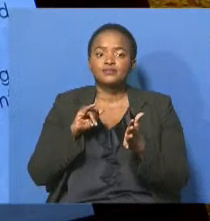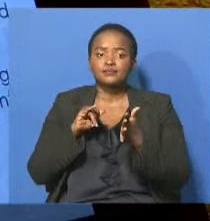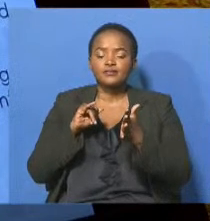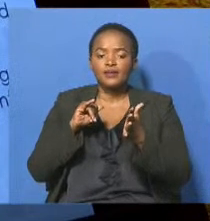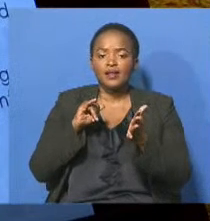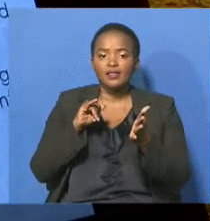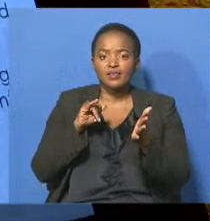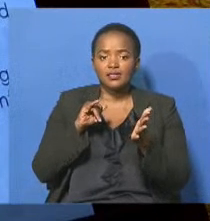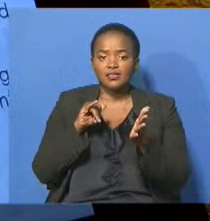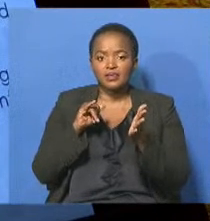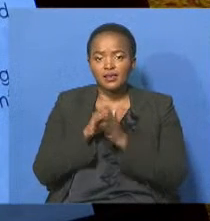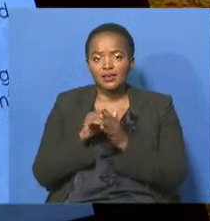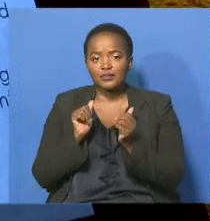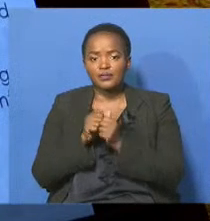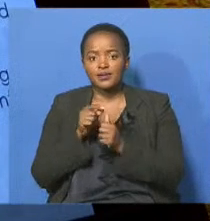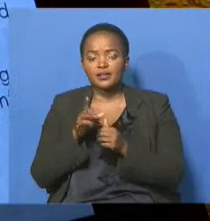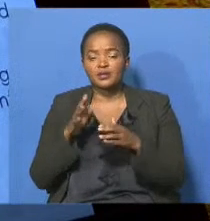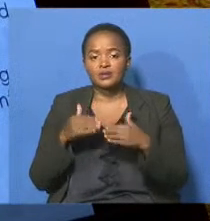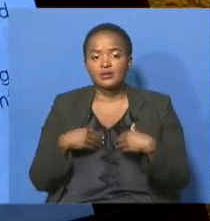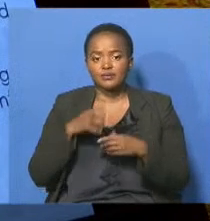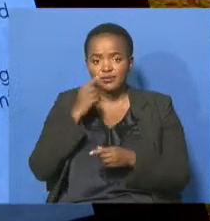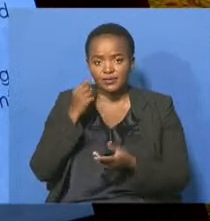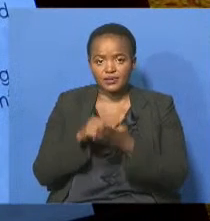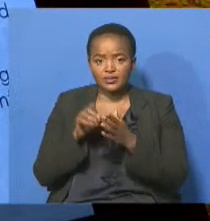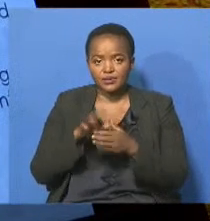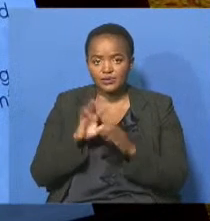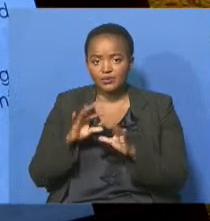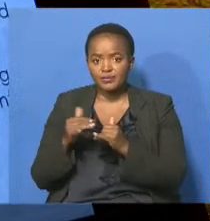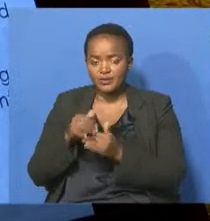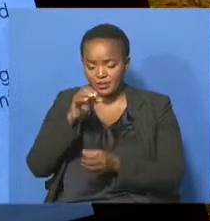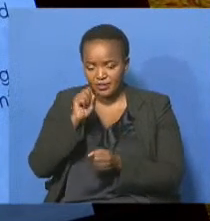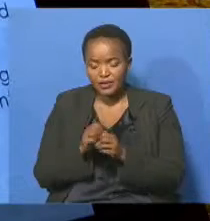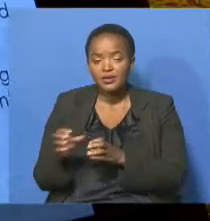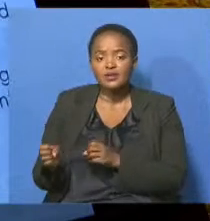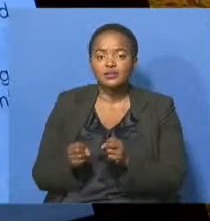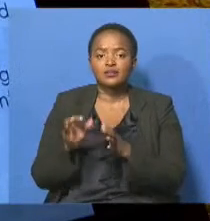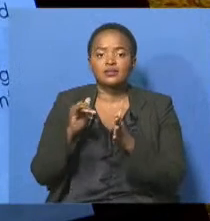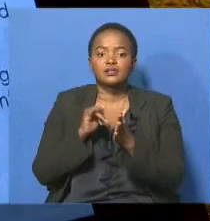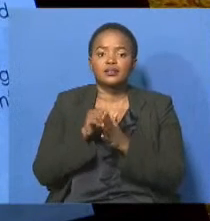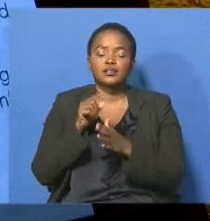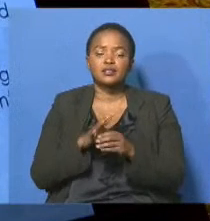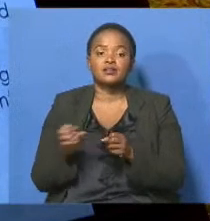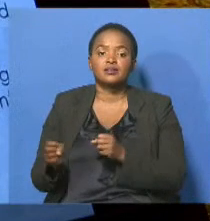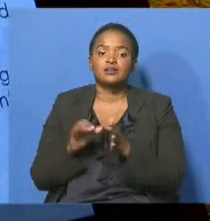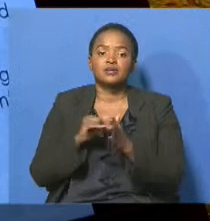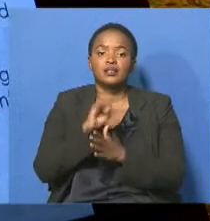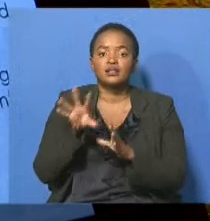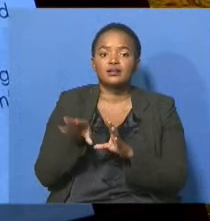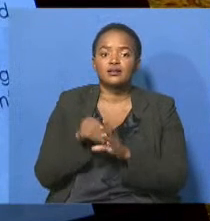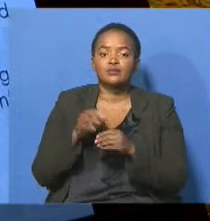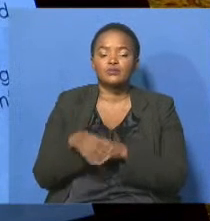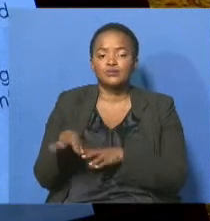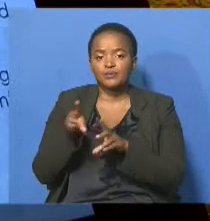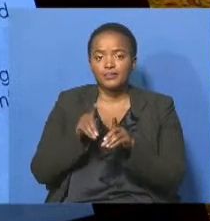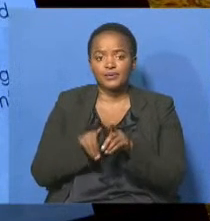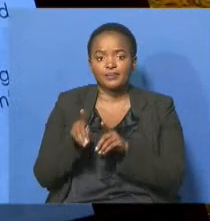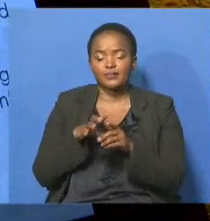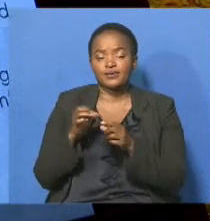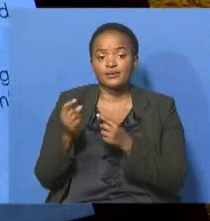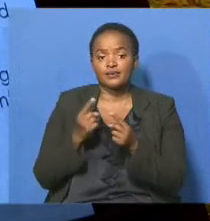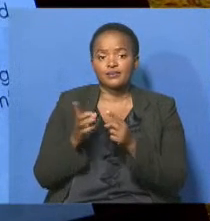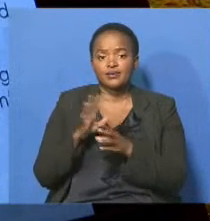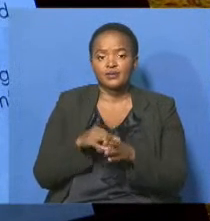The ZRP recognizes community policing strategy as a strategy that involves the citizens